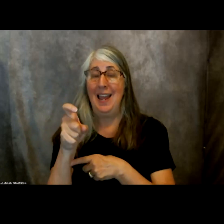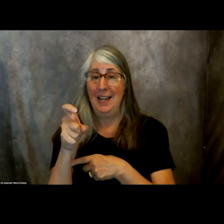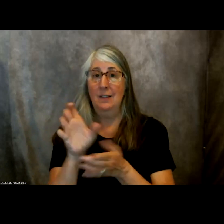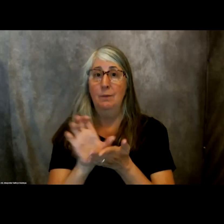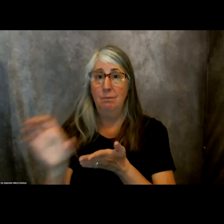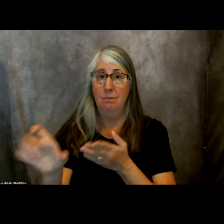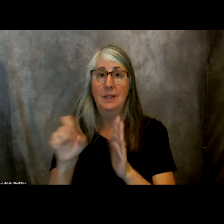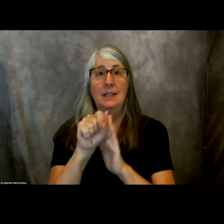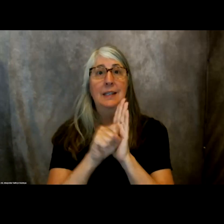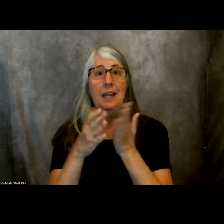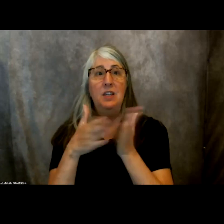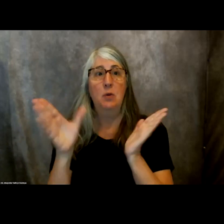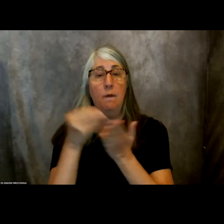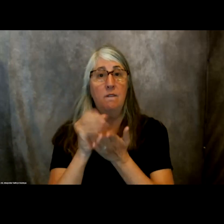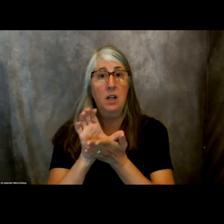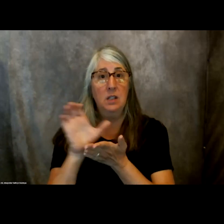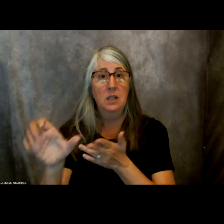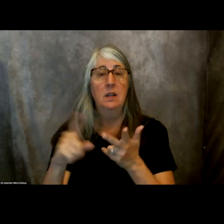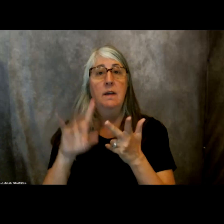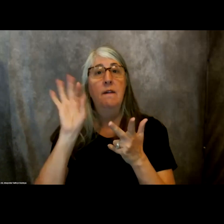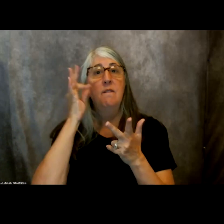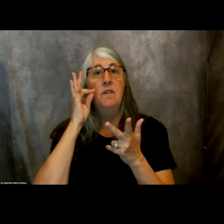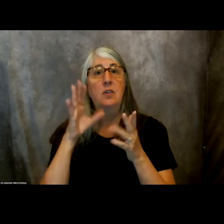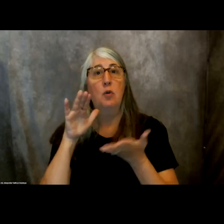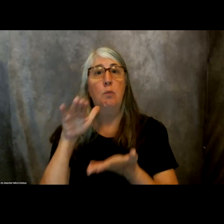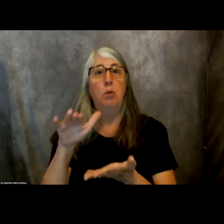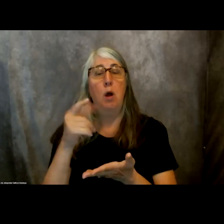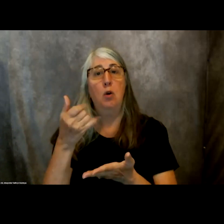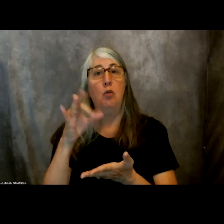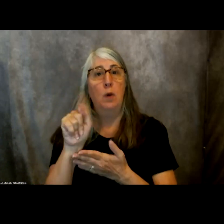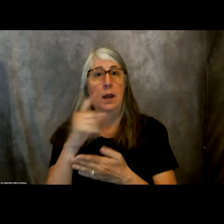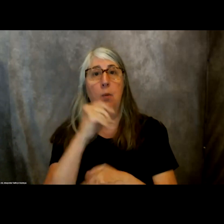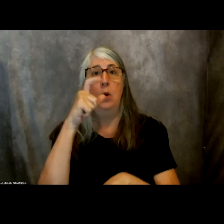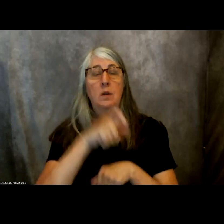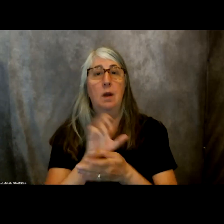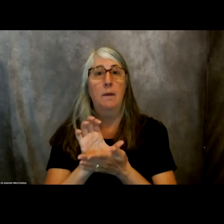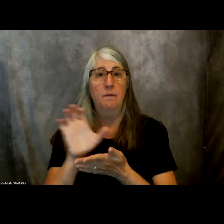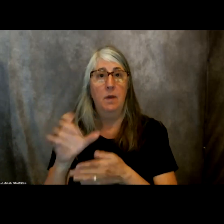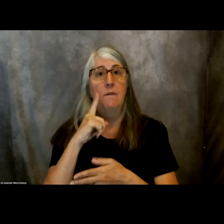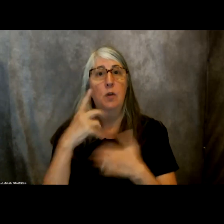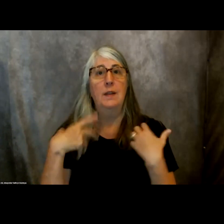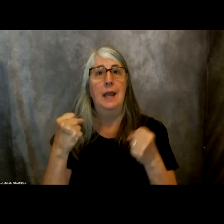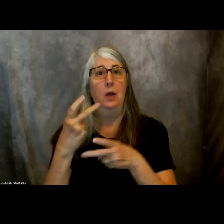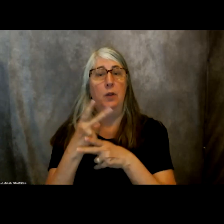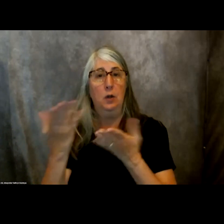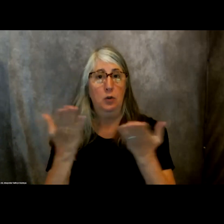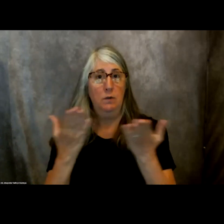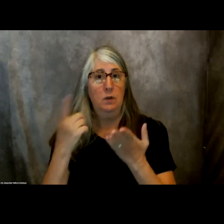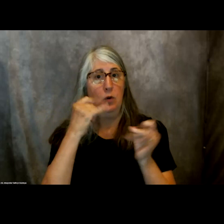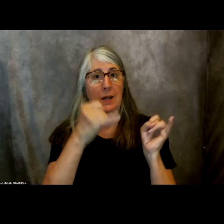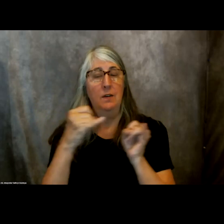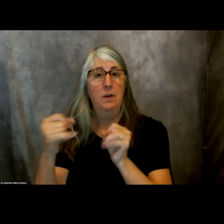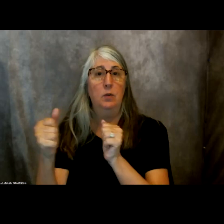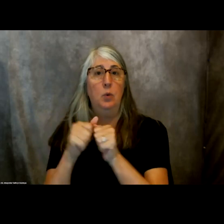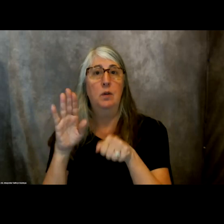funds, federal block grants, and one-time funds to cover the cost of these healthcare services delivered to individuals with